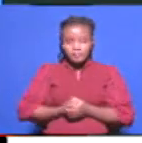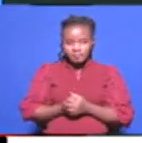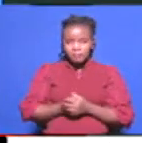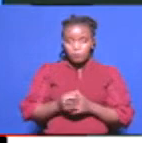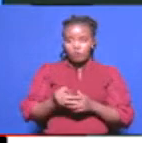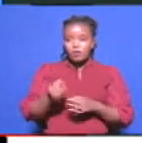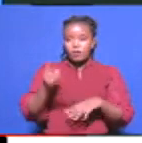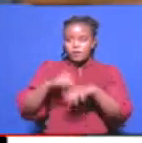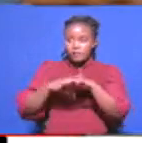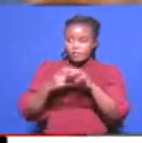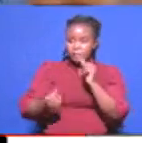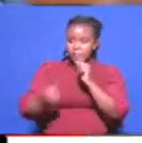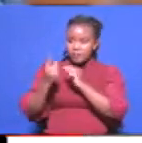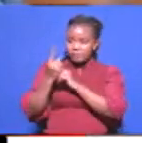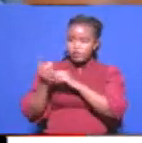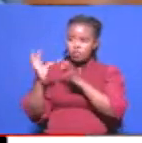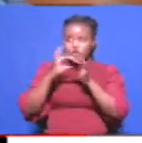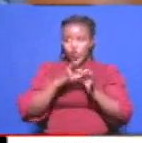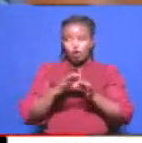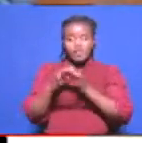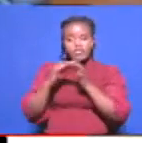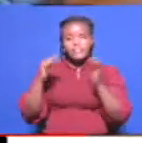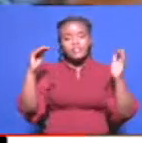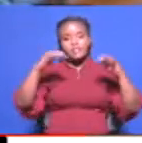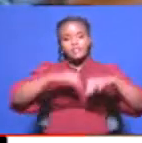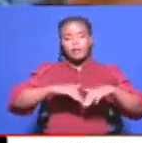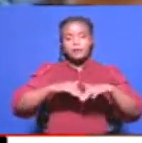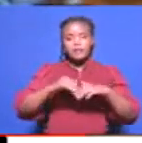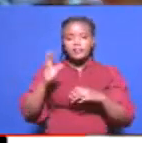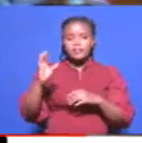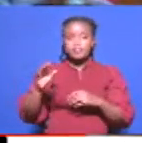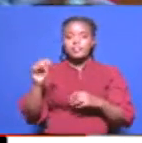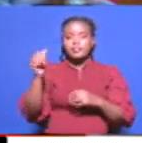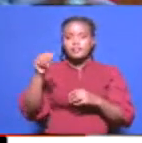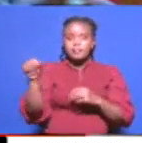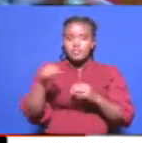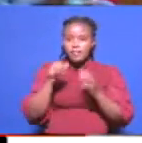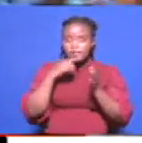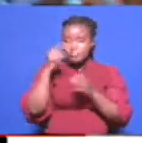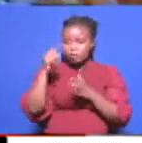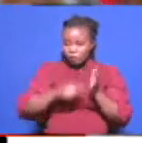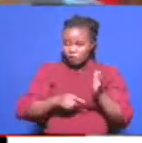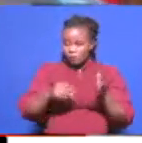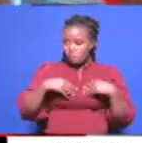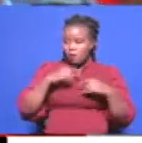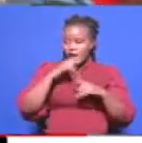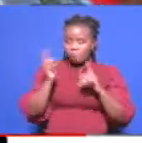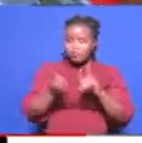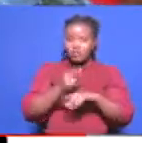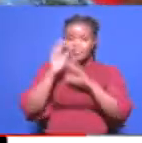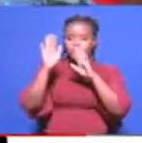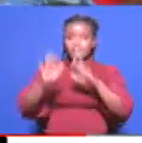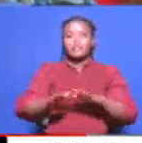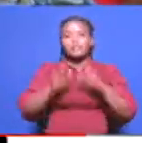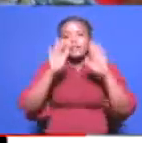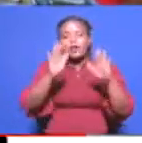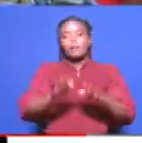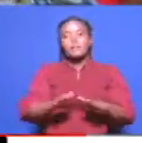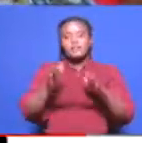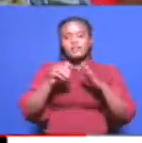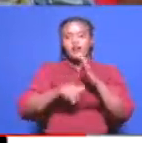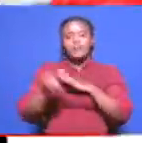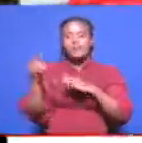Connected Kenya Summit, CS Chelugui has said they have started a campaign under the National Industrial Training Authority to upskill